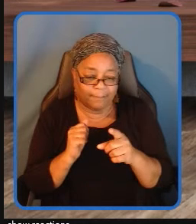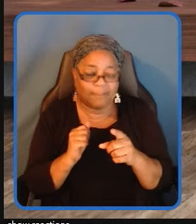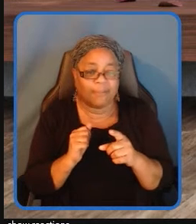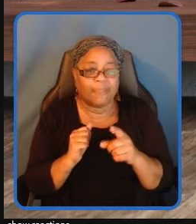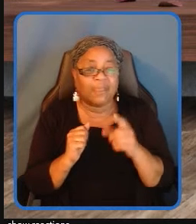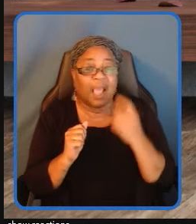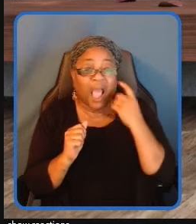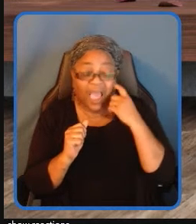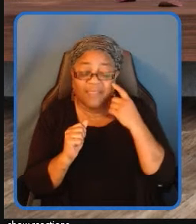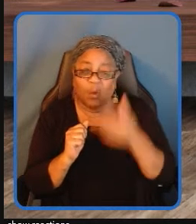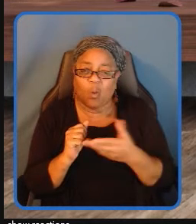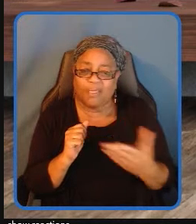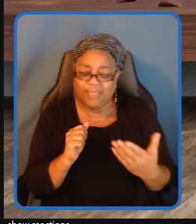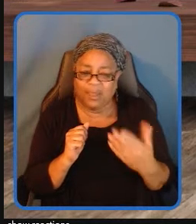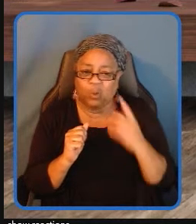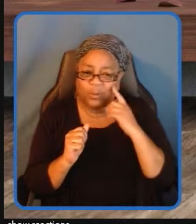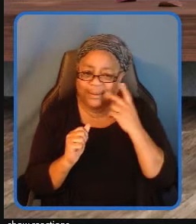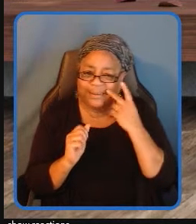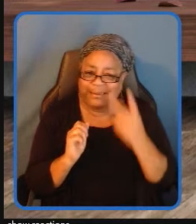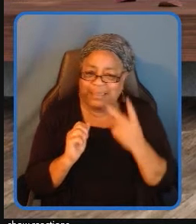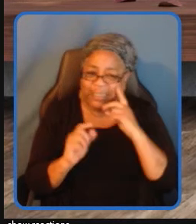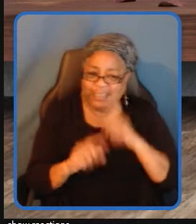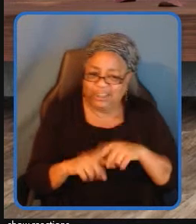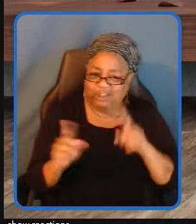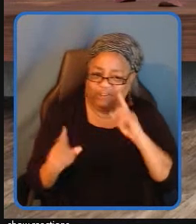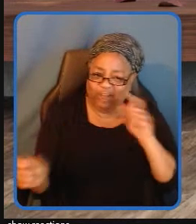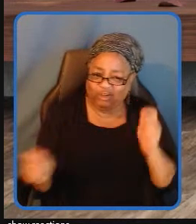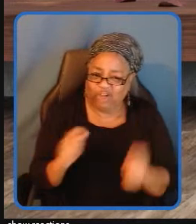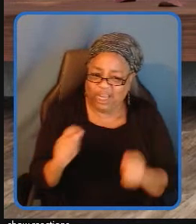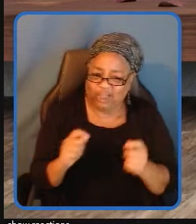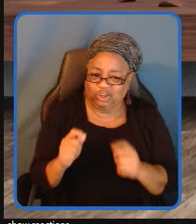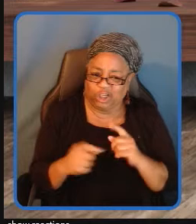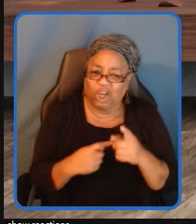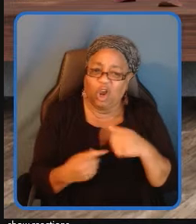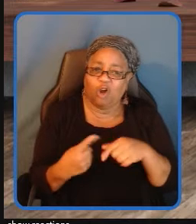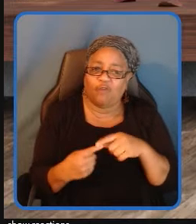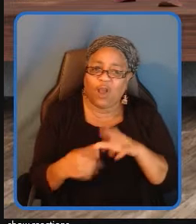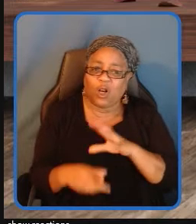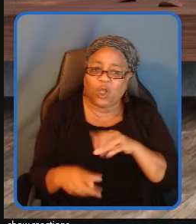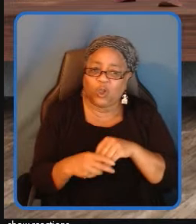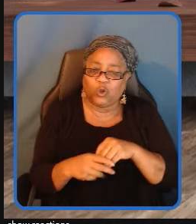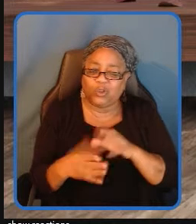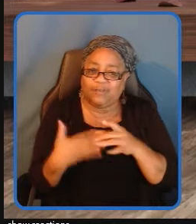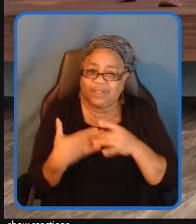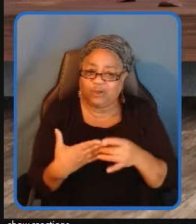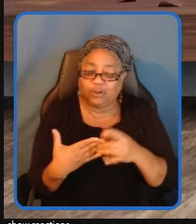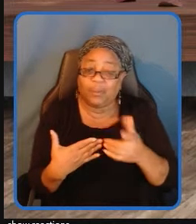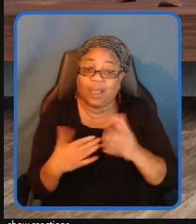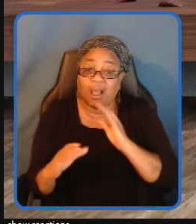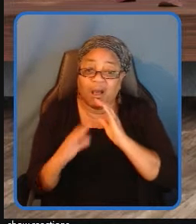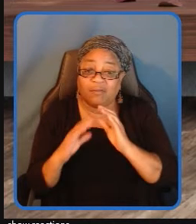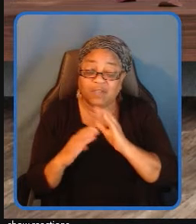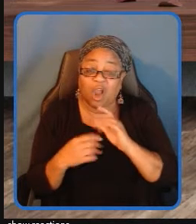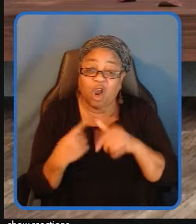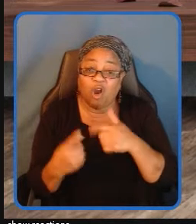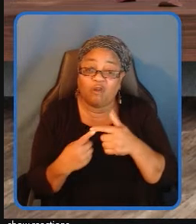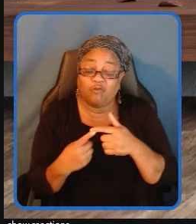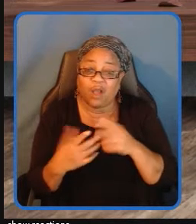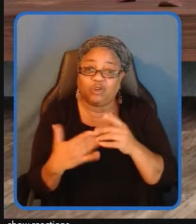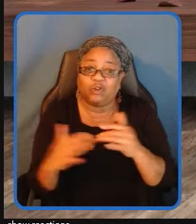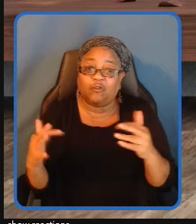one thing that we're seeing that's very different and that's changing around inclusive leadership is the conversation around diversity and inclusion is at